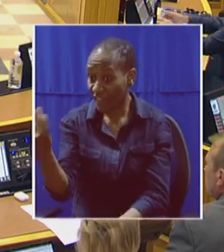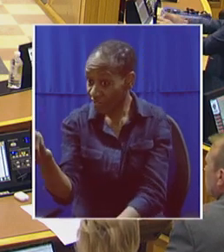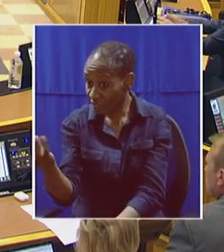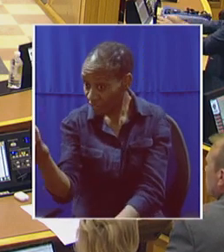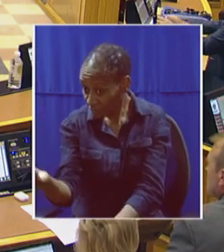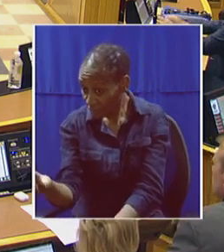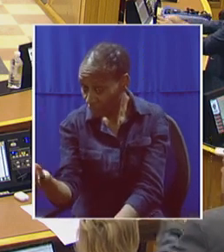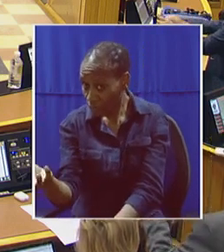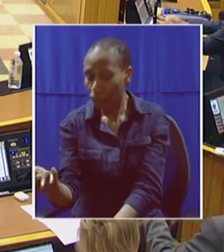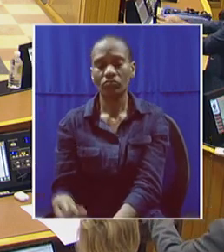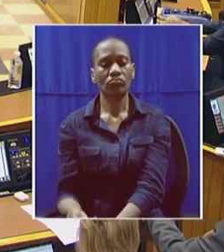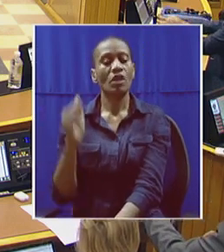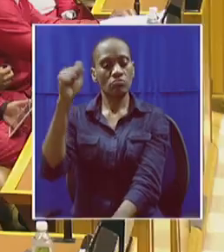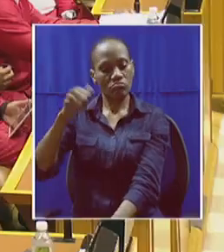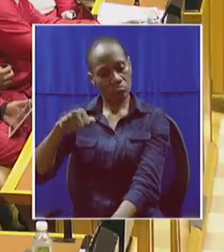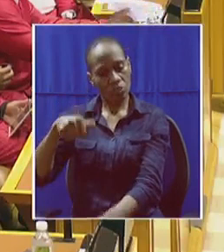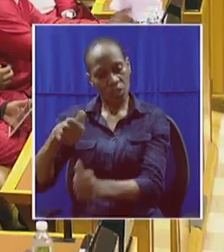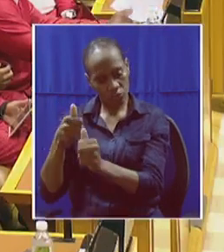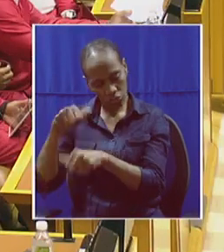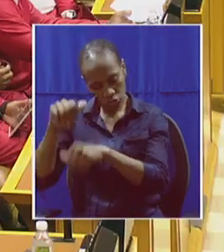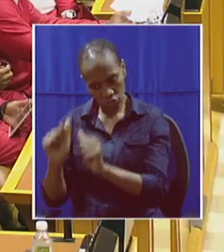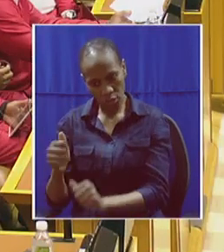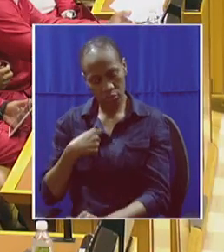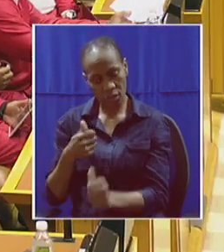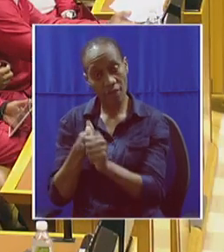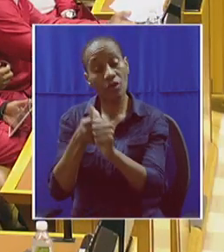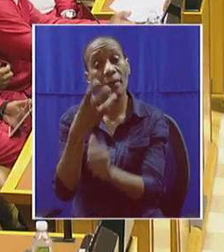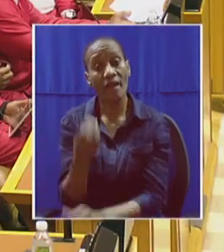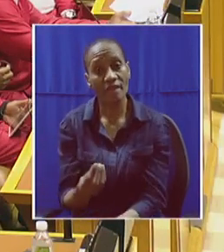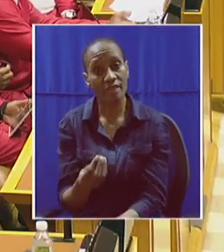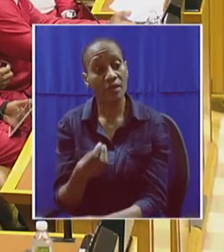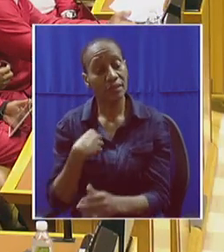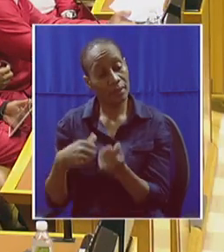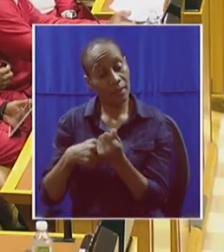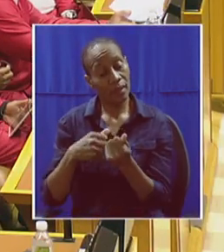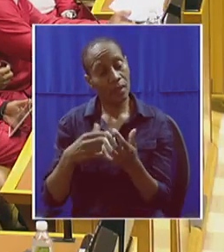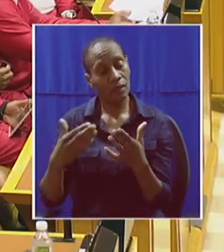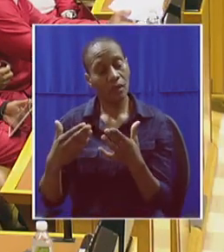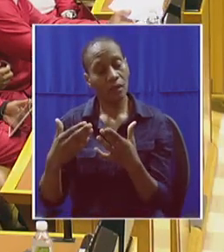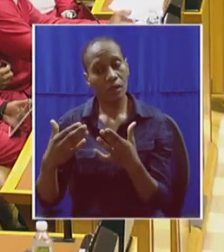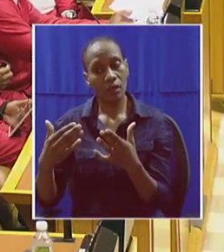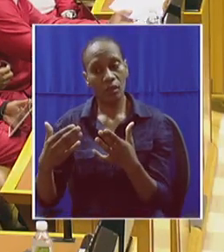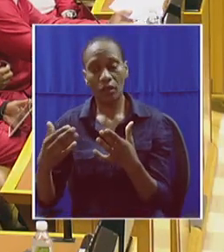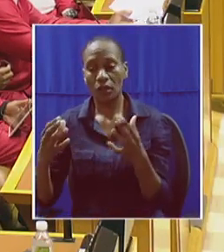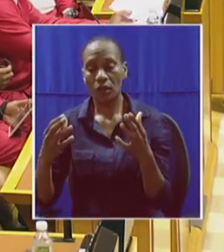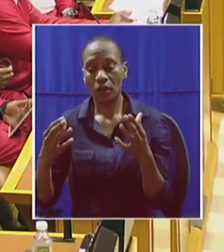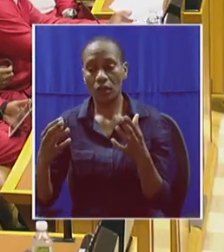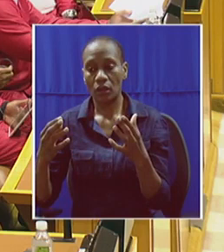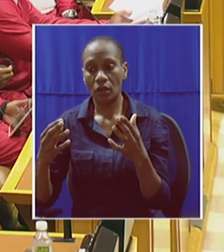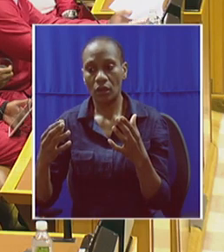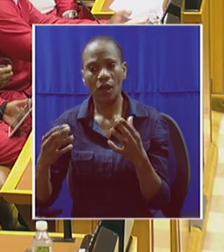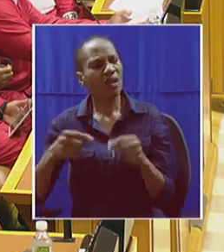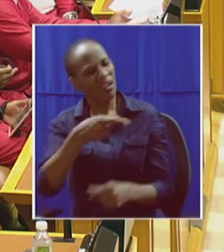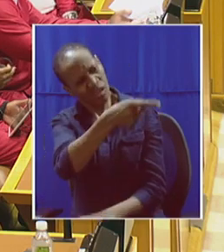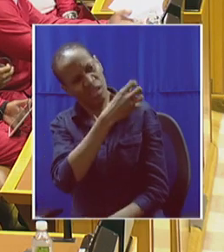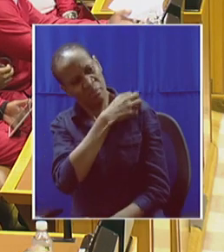question yes chair person we have a follow up on what the deputy chief of the NC the chief this Minister must not come